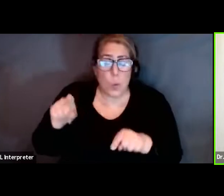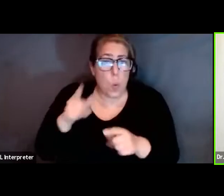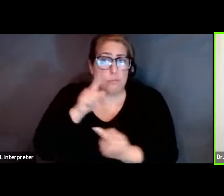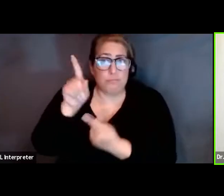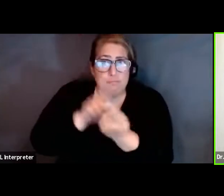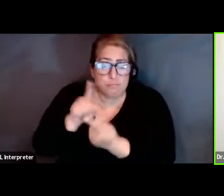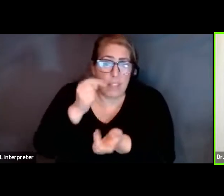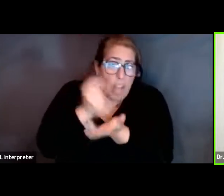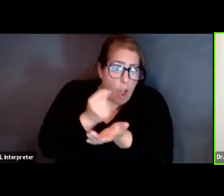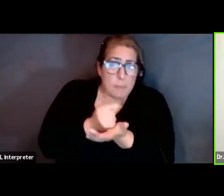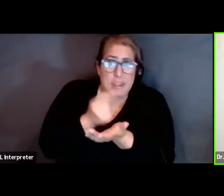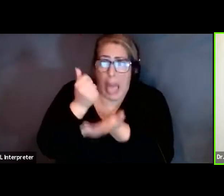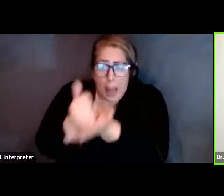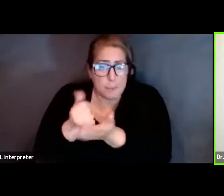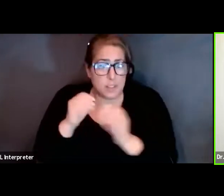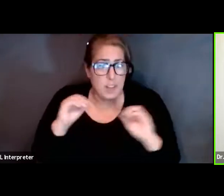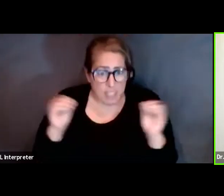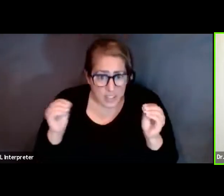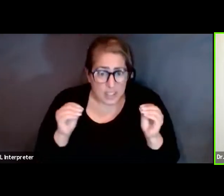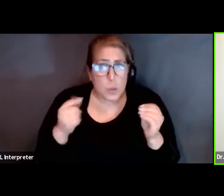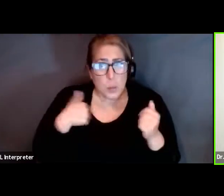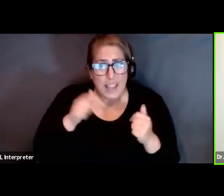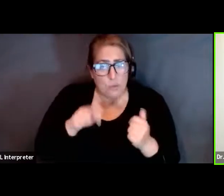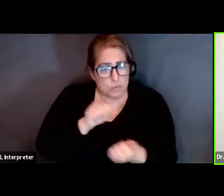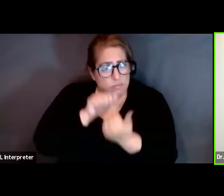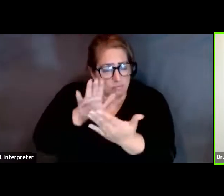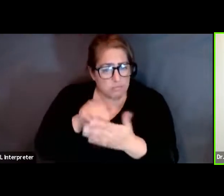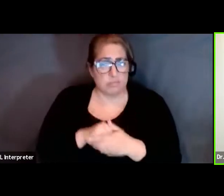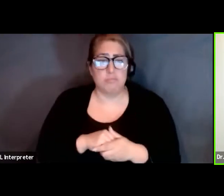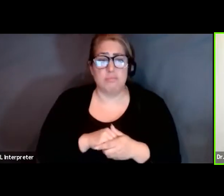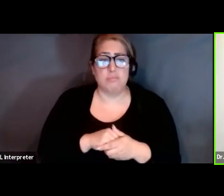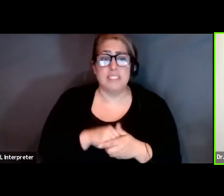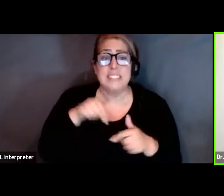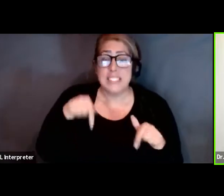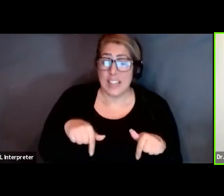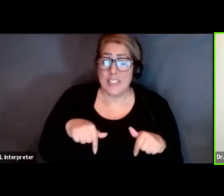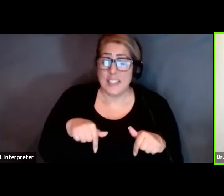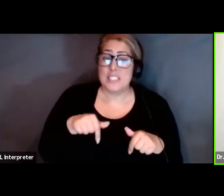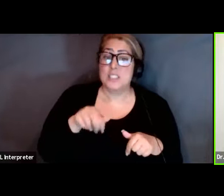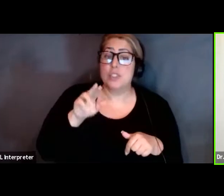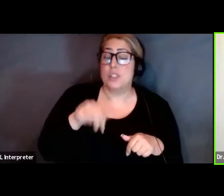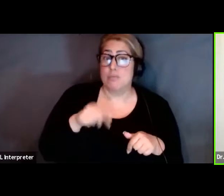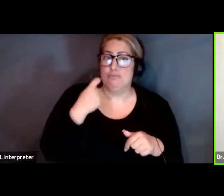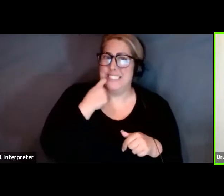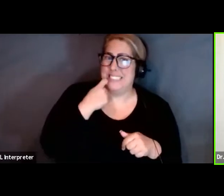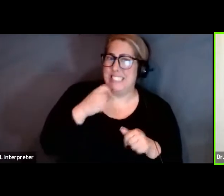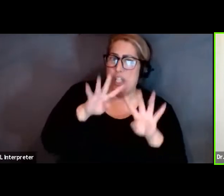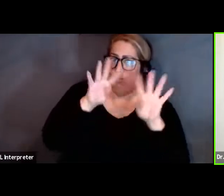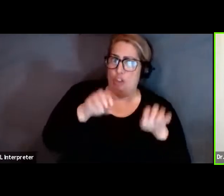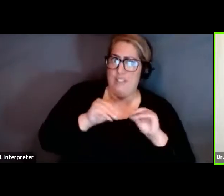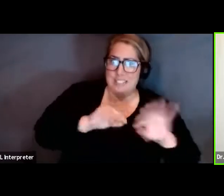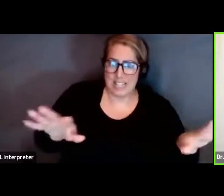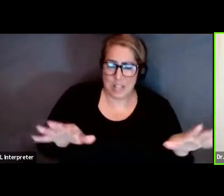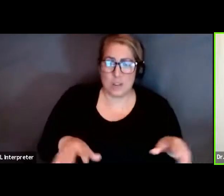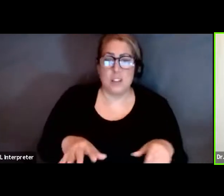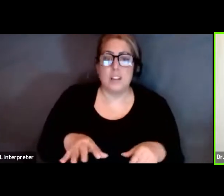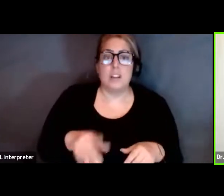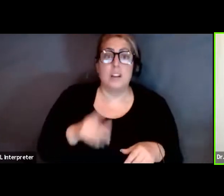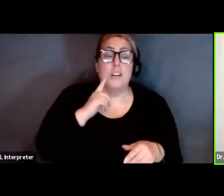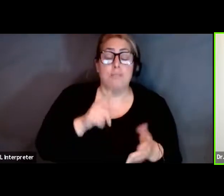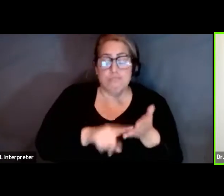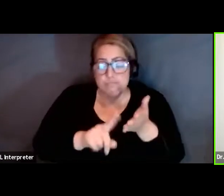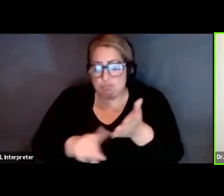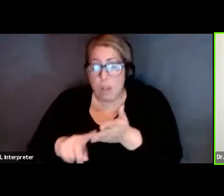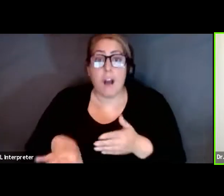crisis. The 2020 U.S. Department of Housing and Urban Development Survey found that more than 500,000 people were